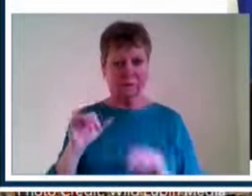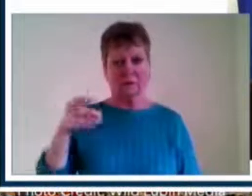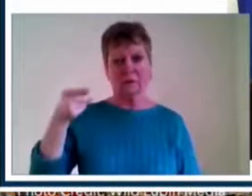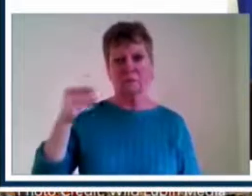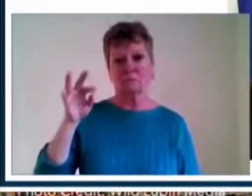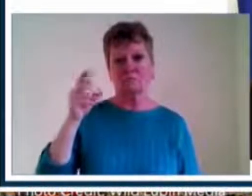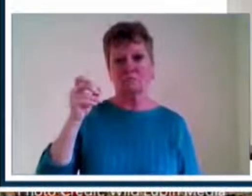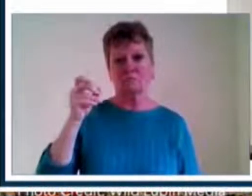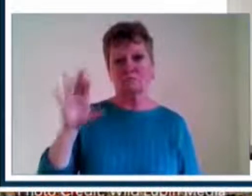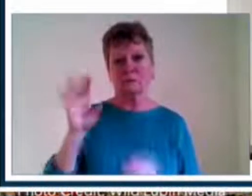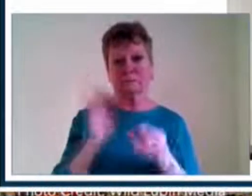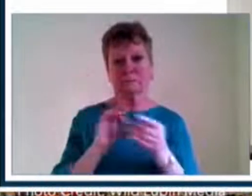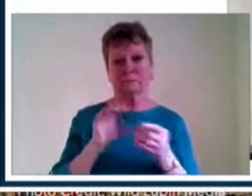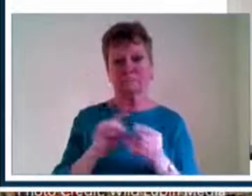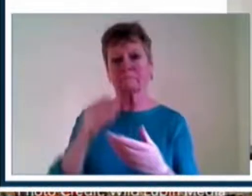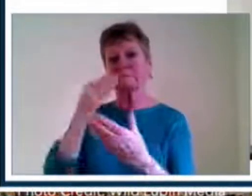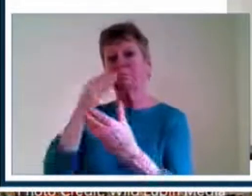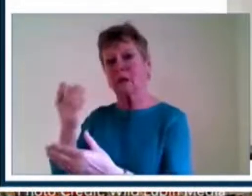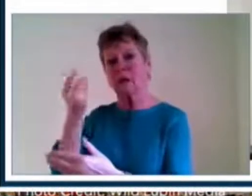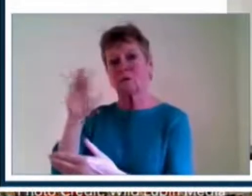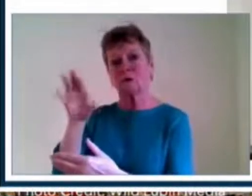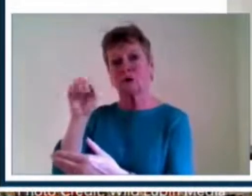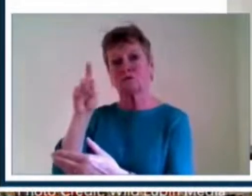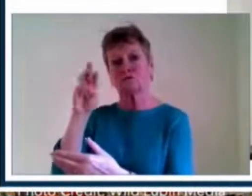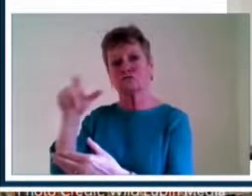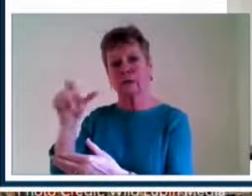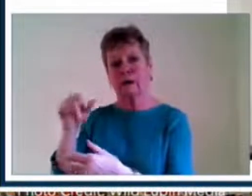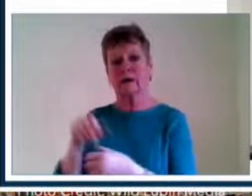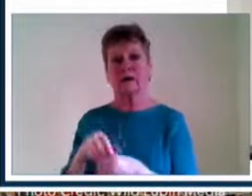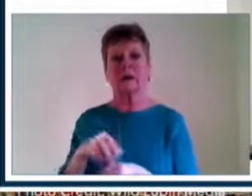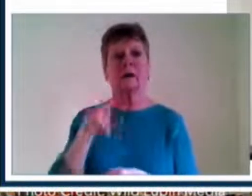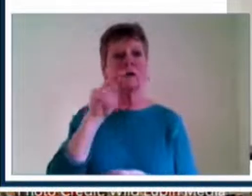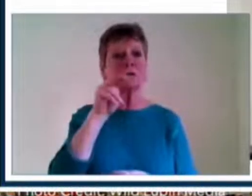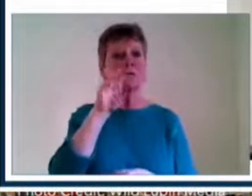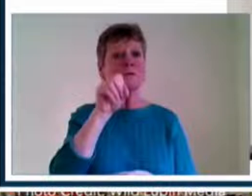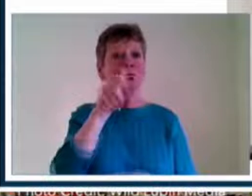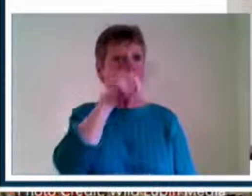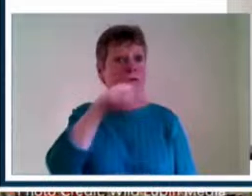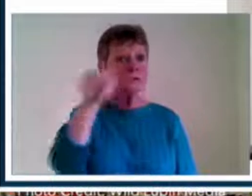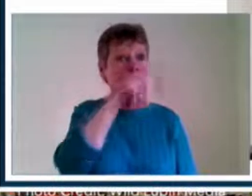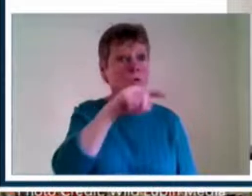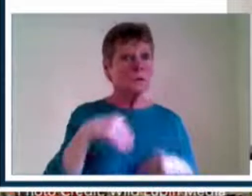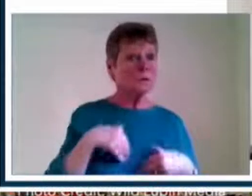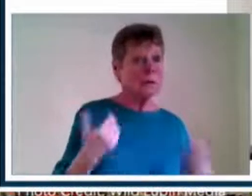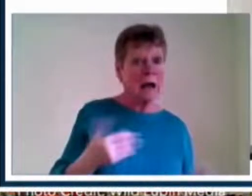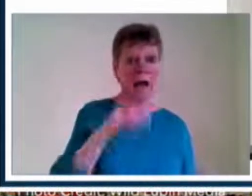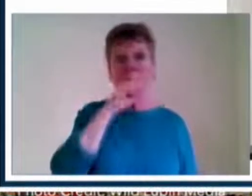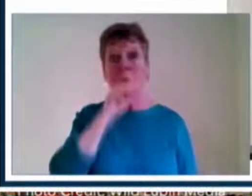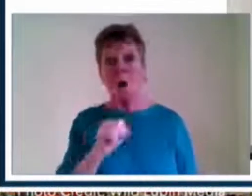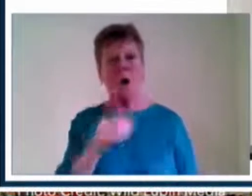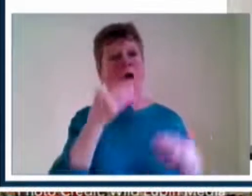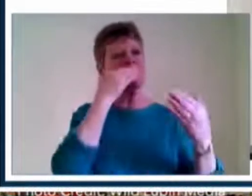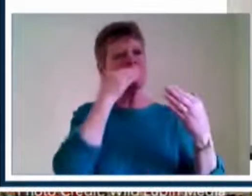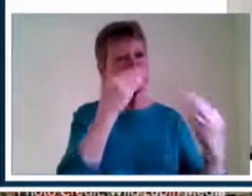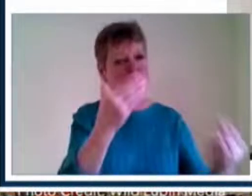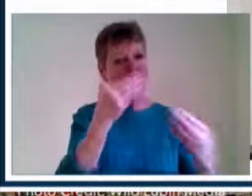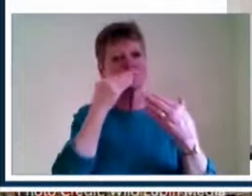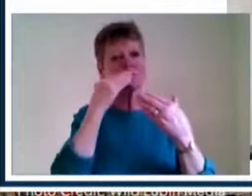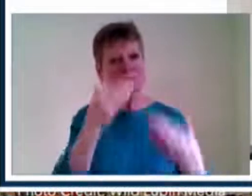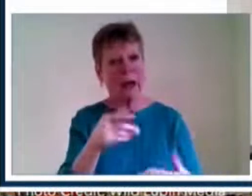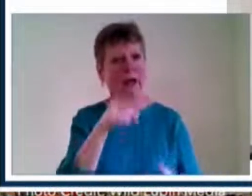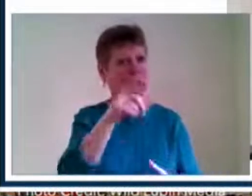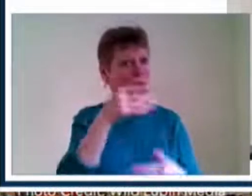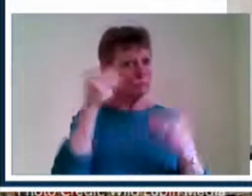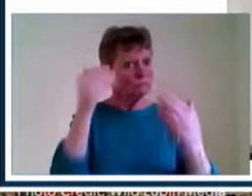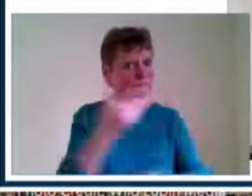Heather. Thank you, Dr. Strang. Thank you to Nova Scotians, young and old, for doing your part. Thank you for getting vaccinated. Thank